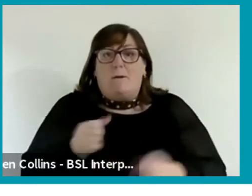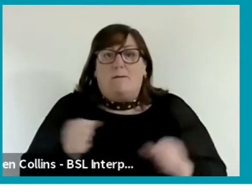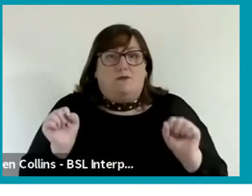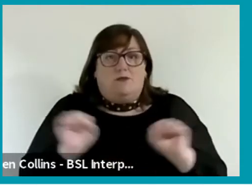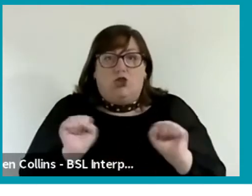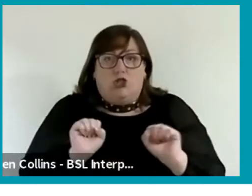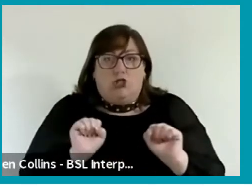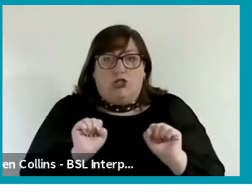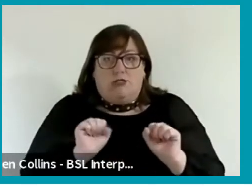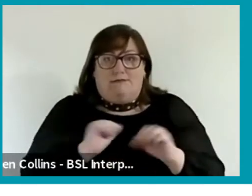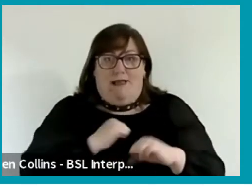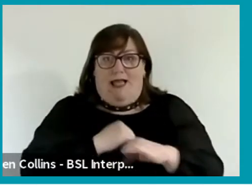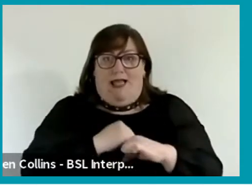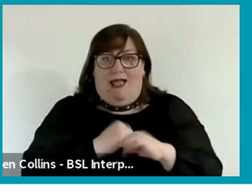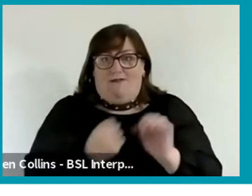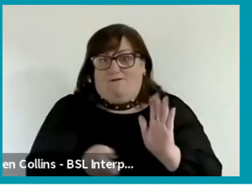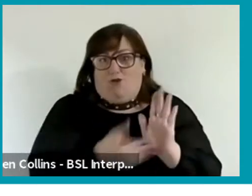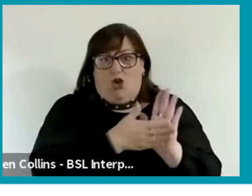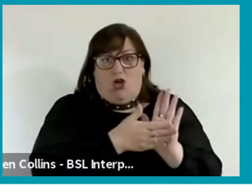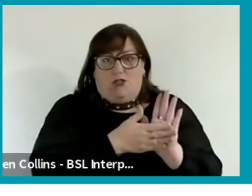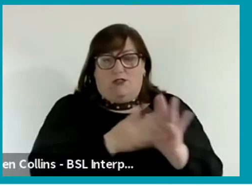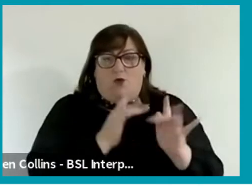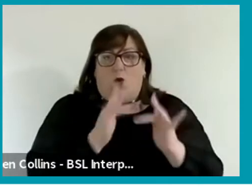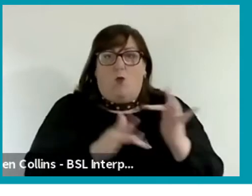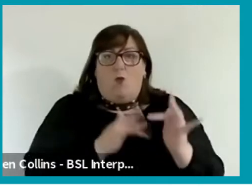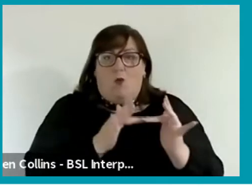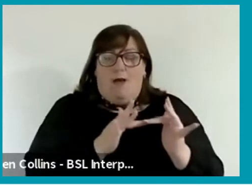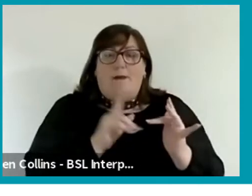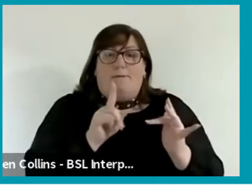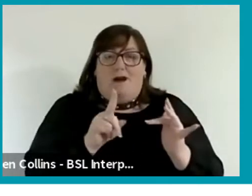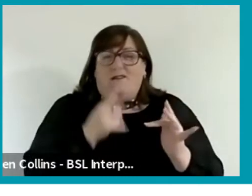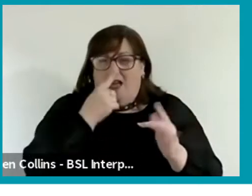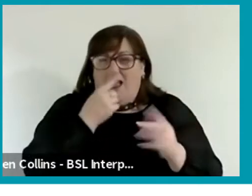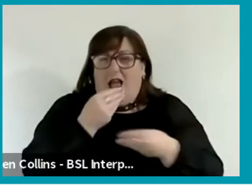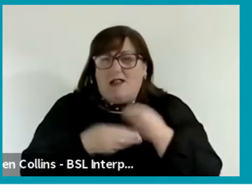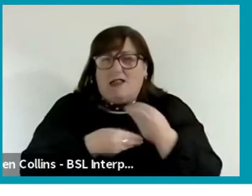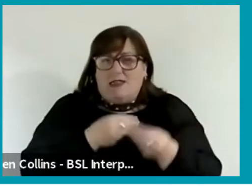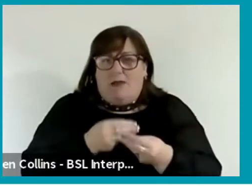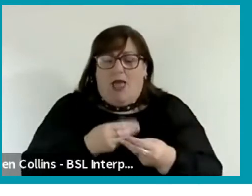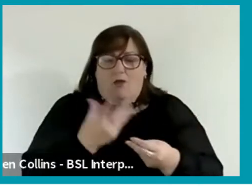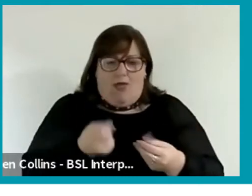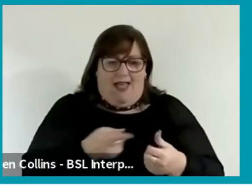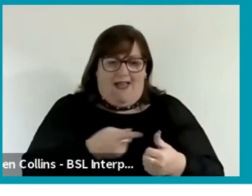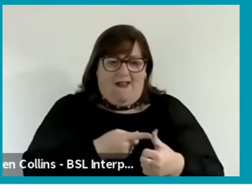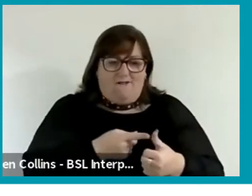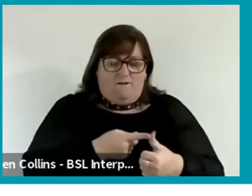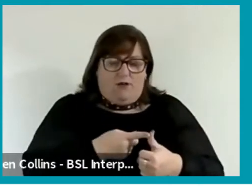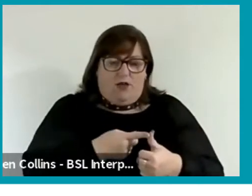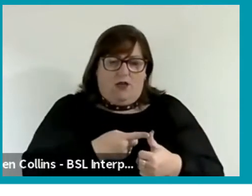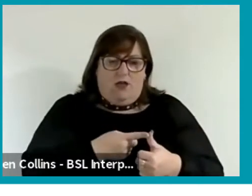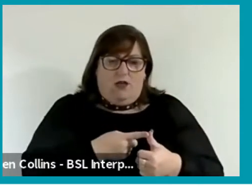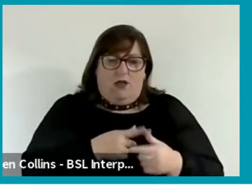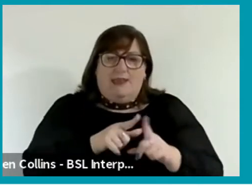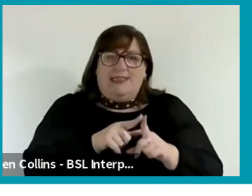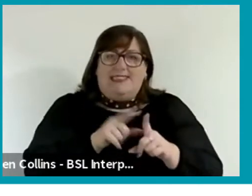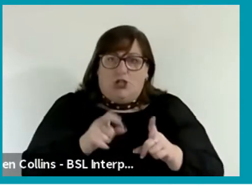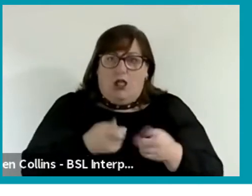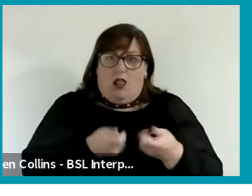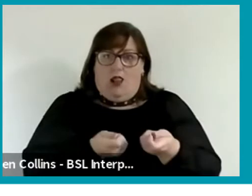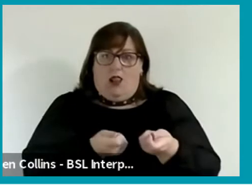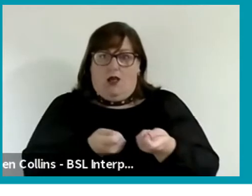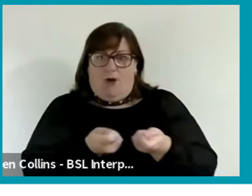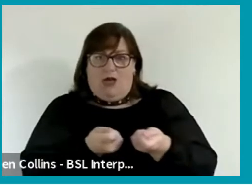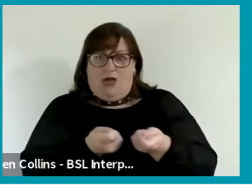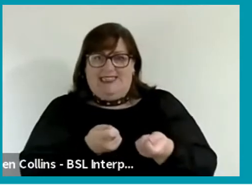speak about it. We've got the existing jobs. We've got some of them are around digital marketing. So